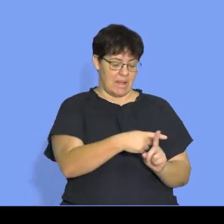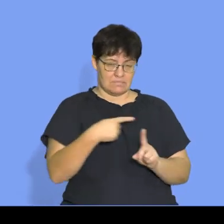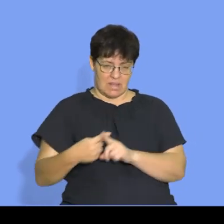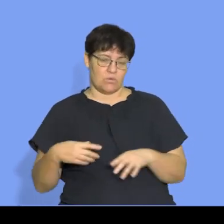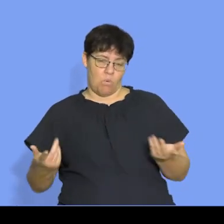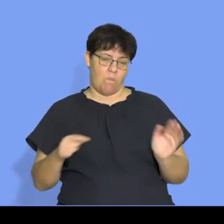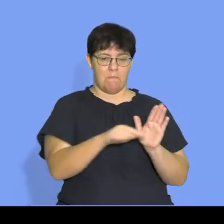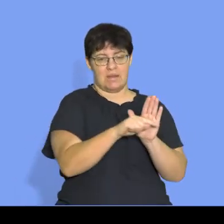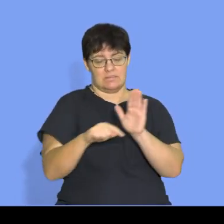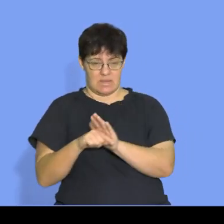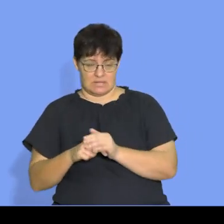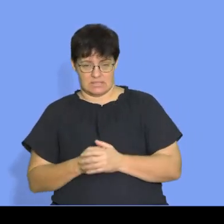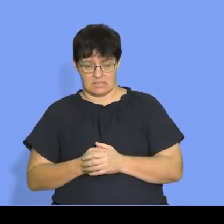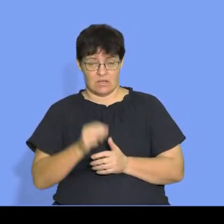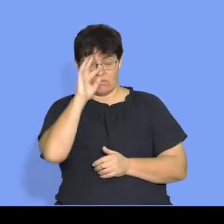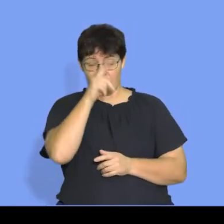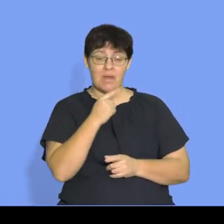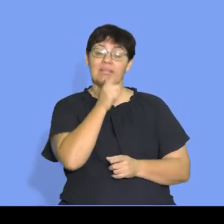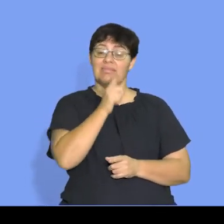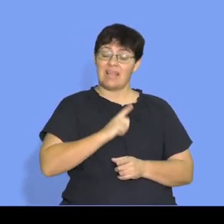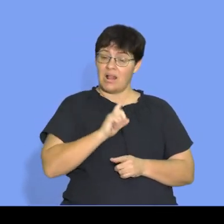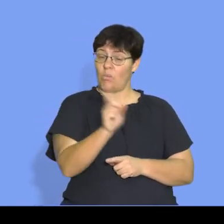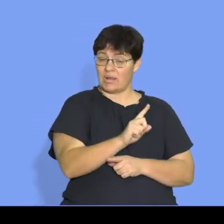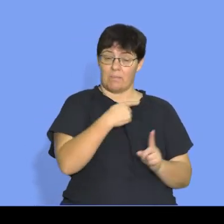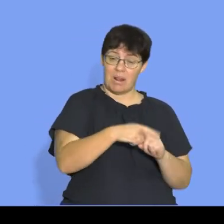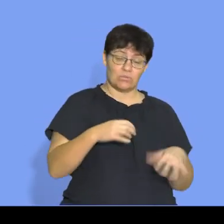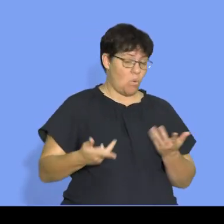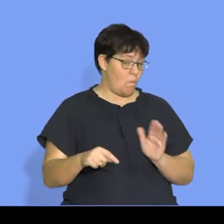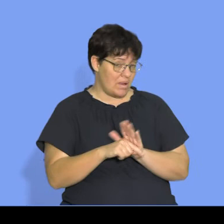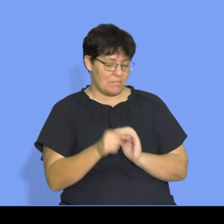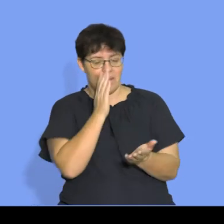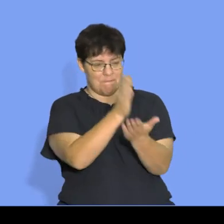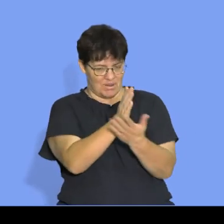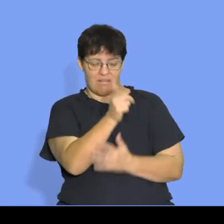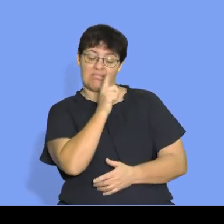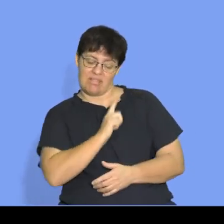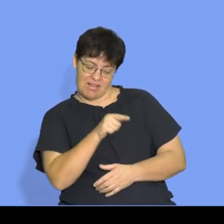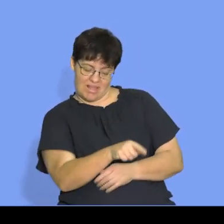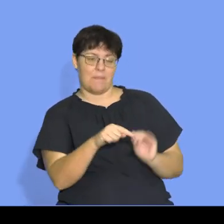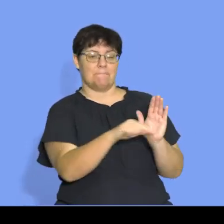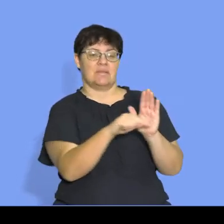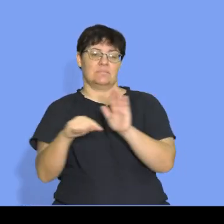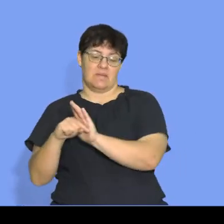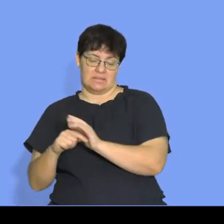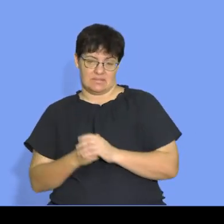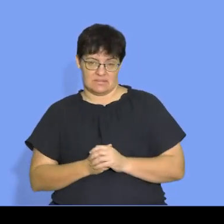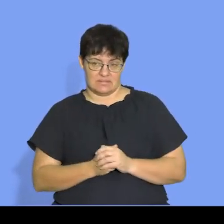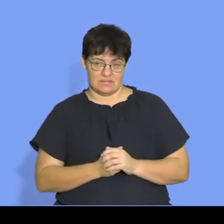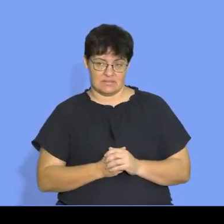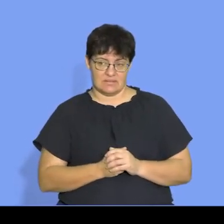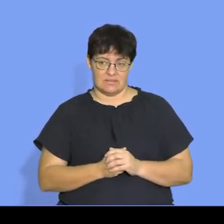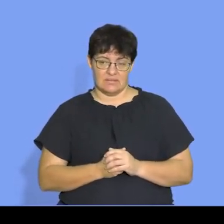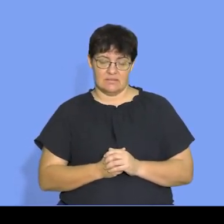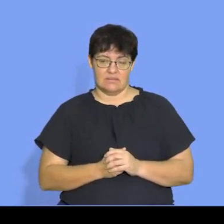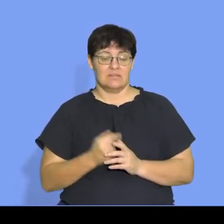and minus. Remember what tells us which one to choose is the middle term. It becomes minus and minus